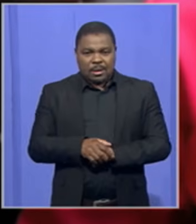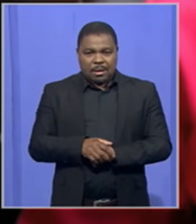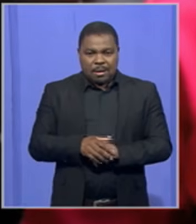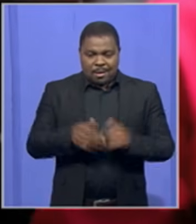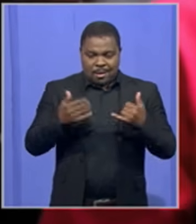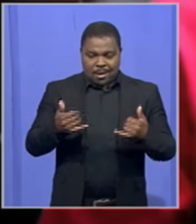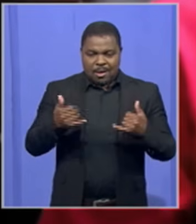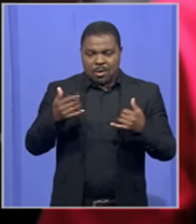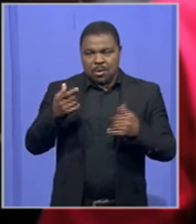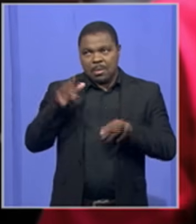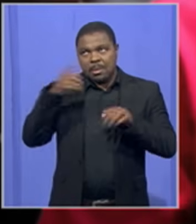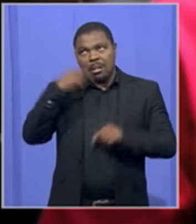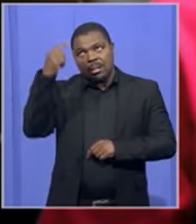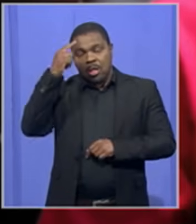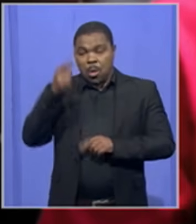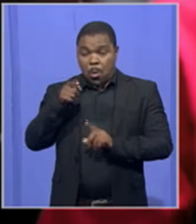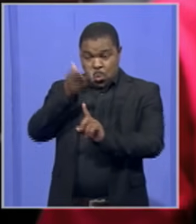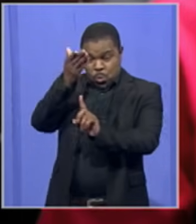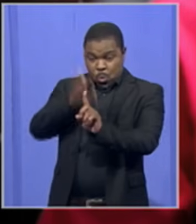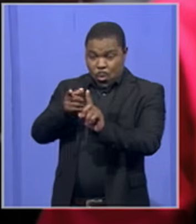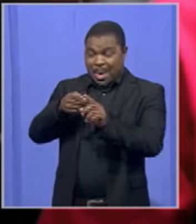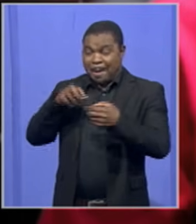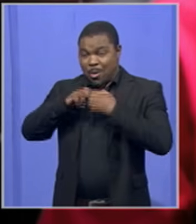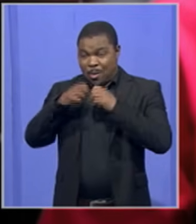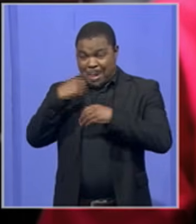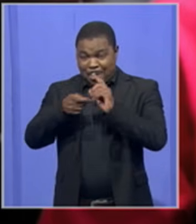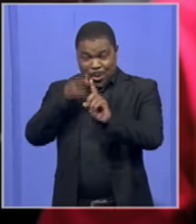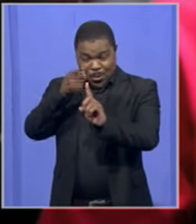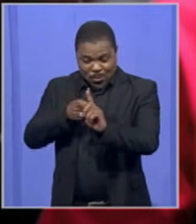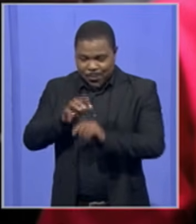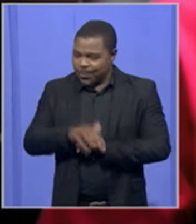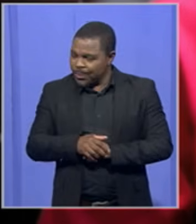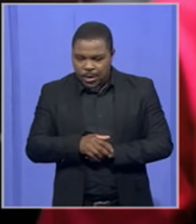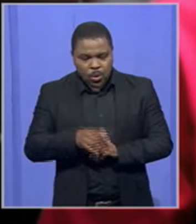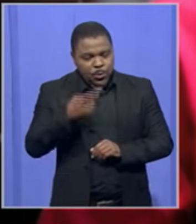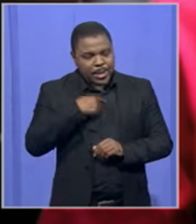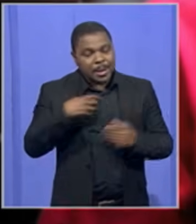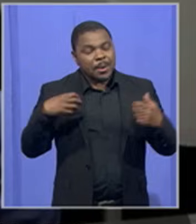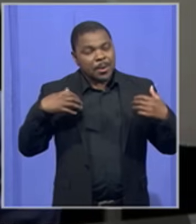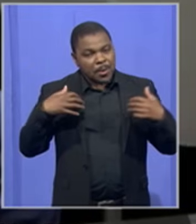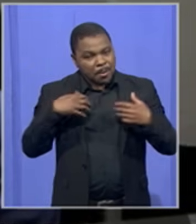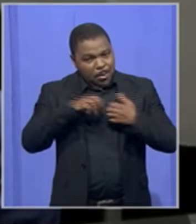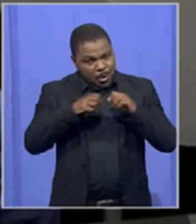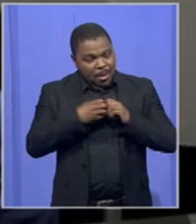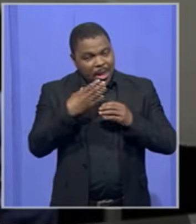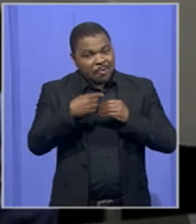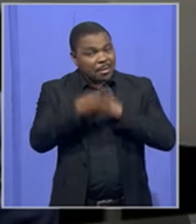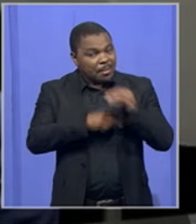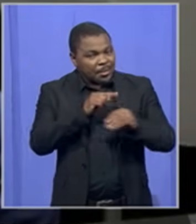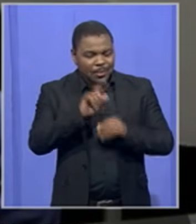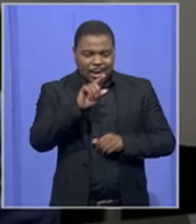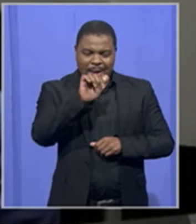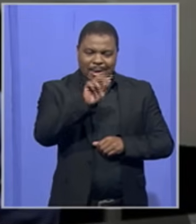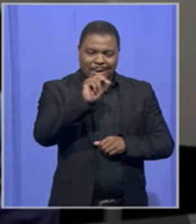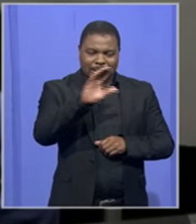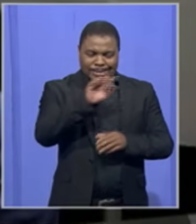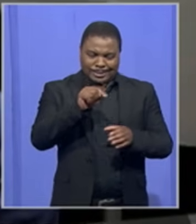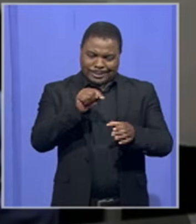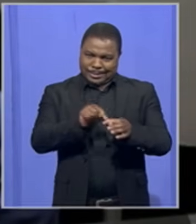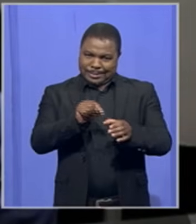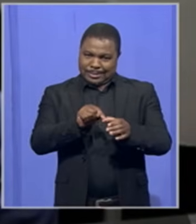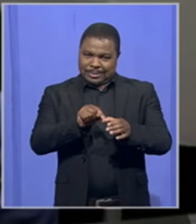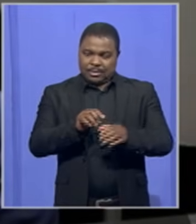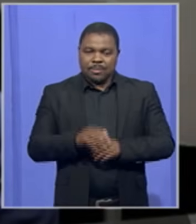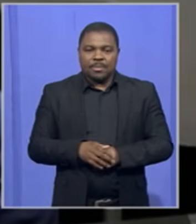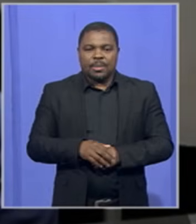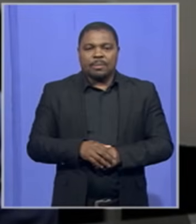a problem with you. We have a problem with the ANC occupying that position. And I think our bona fide,